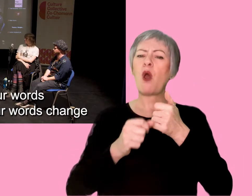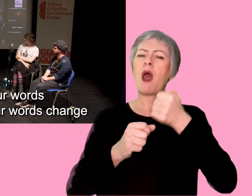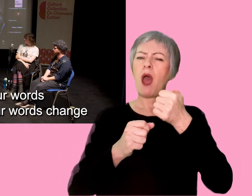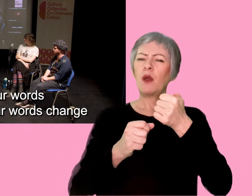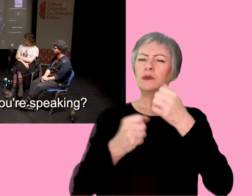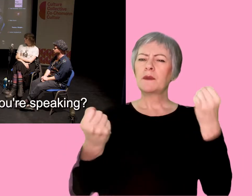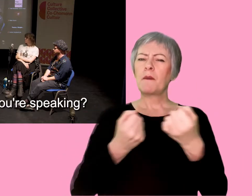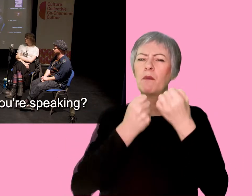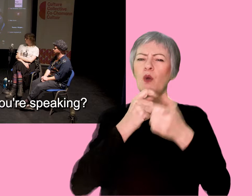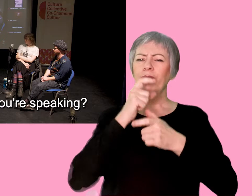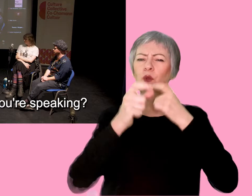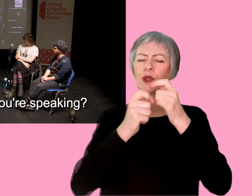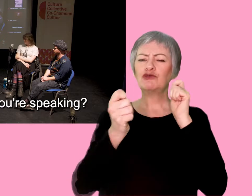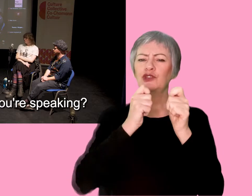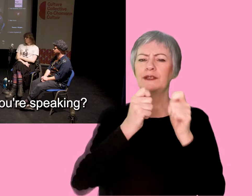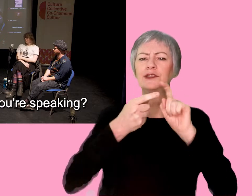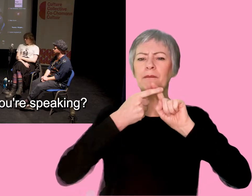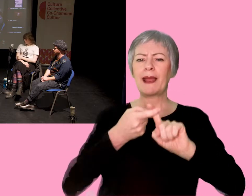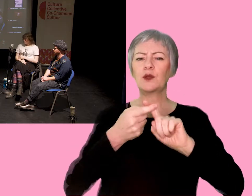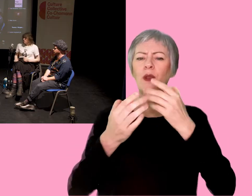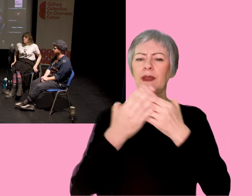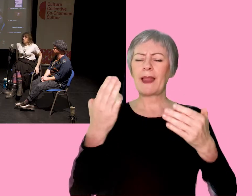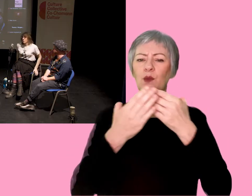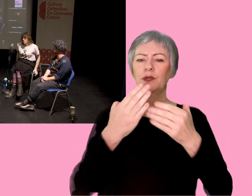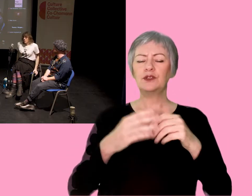words change depending on the language you're speaking?